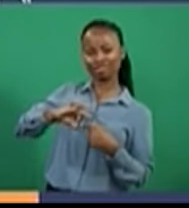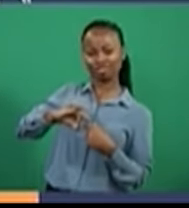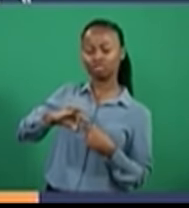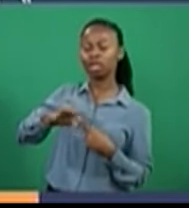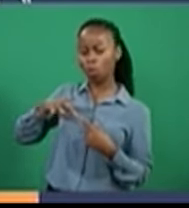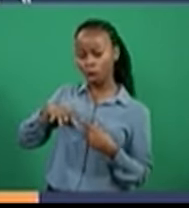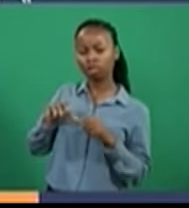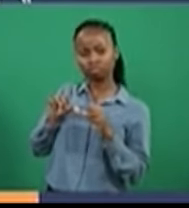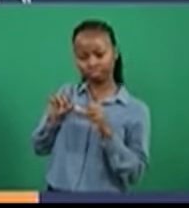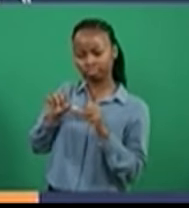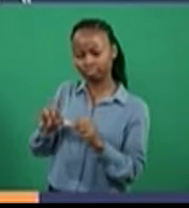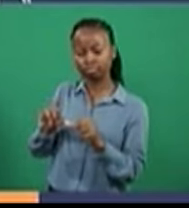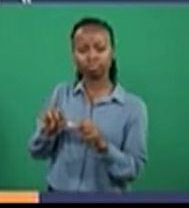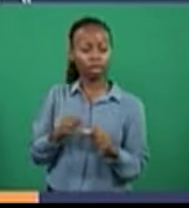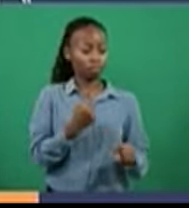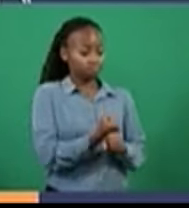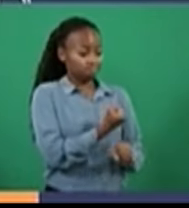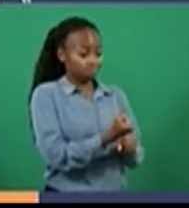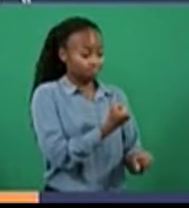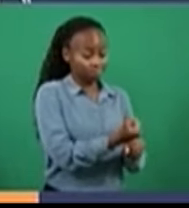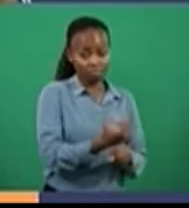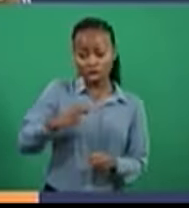with productivity gains.